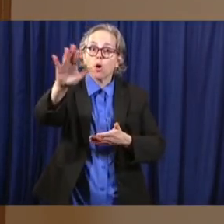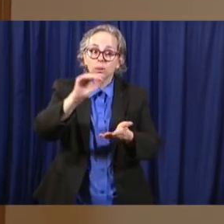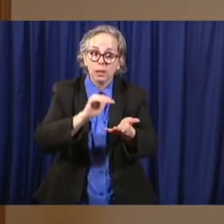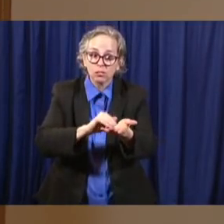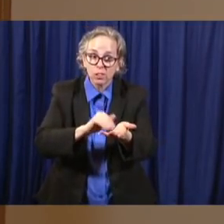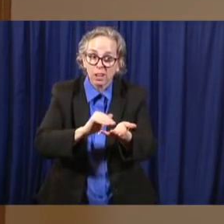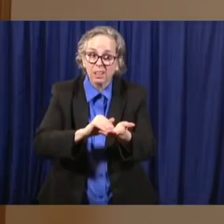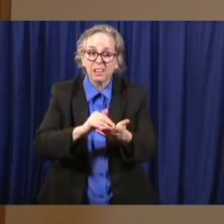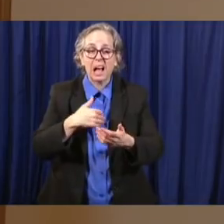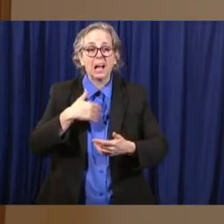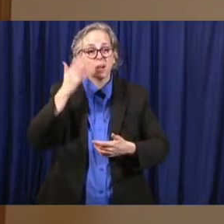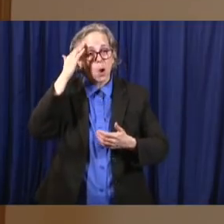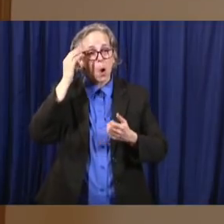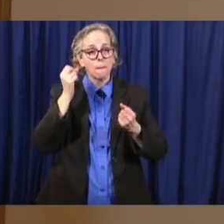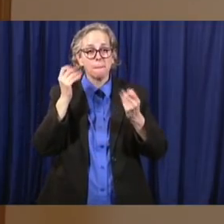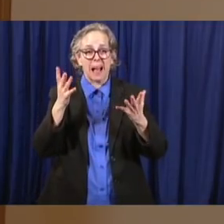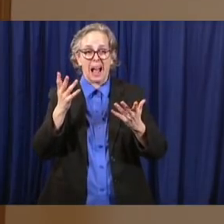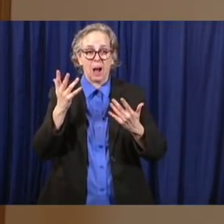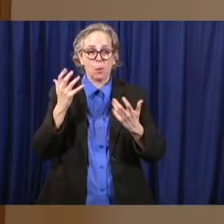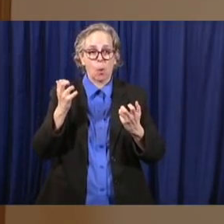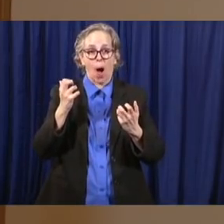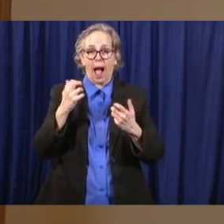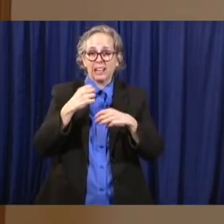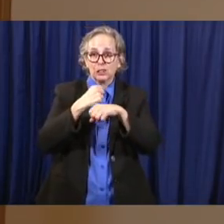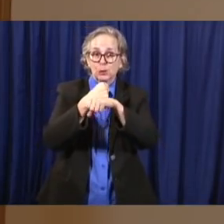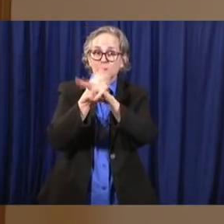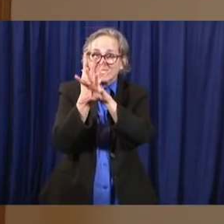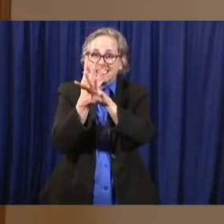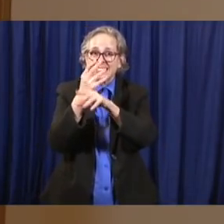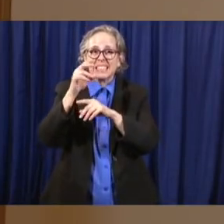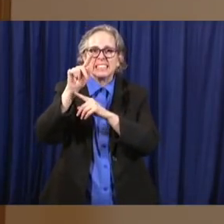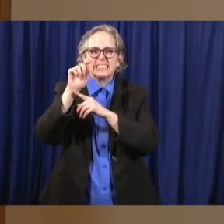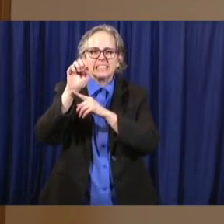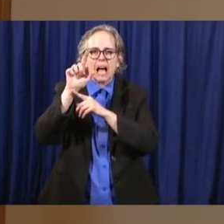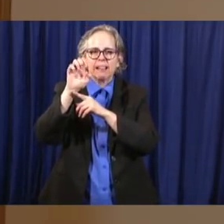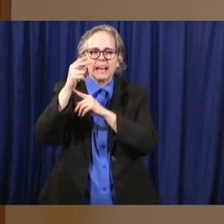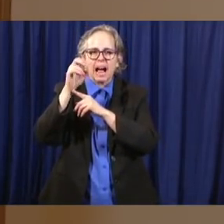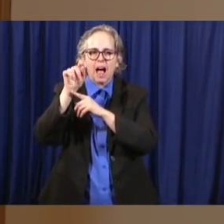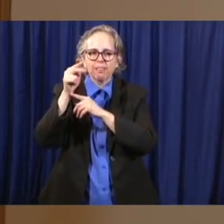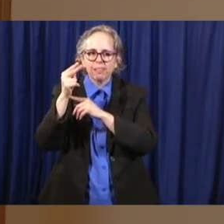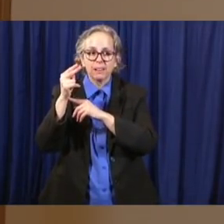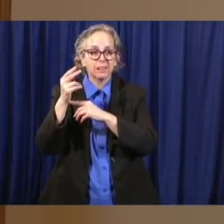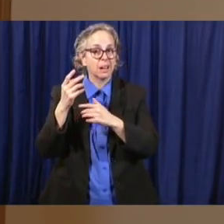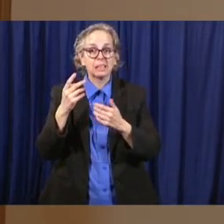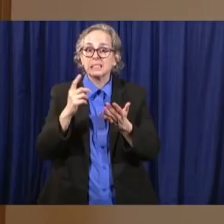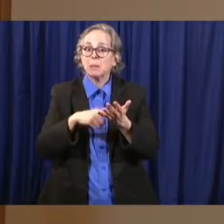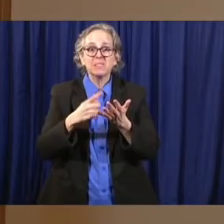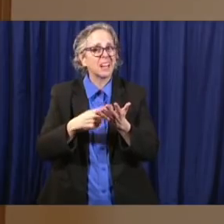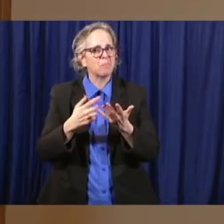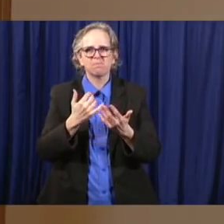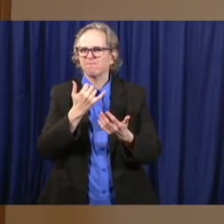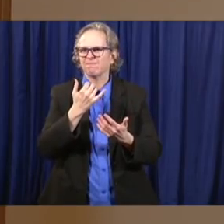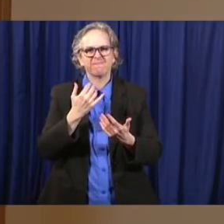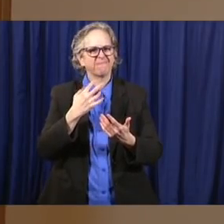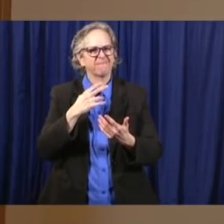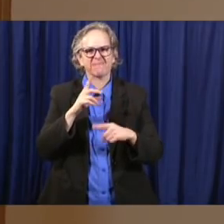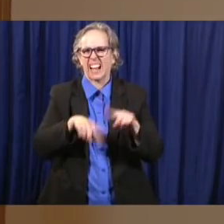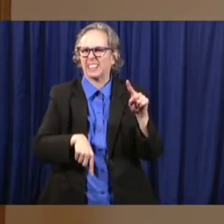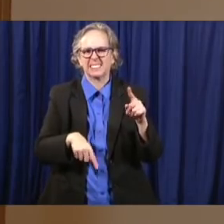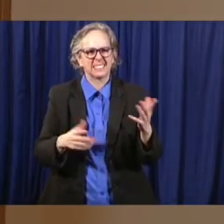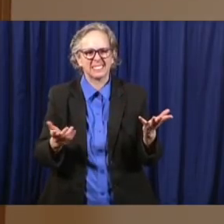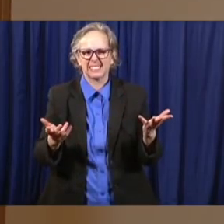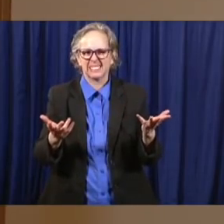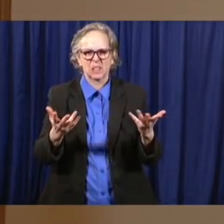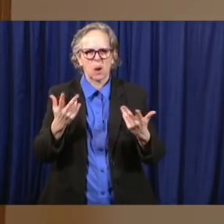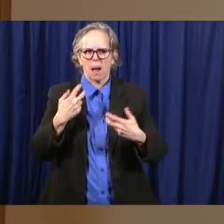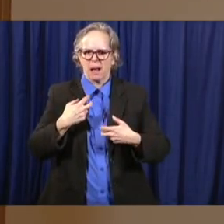or the phone as a first line. That's not always possible. And if you're having trouble and you can't find someone,